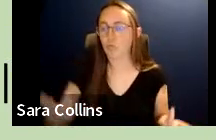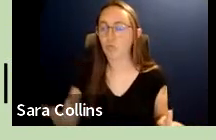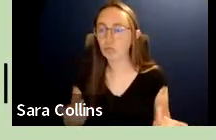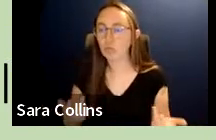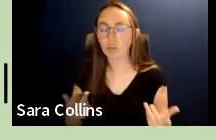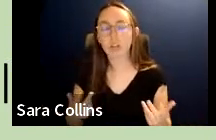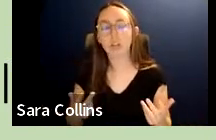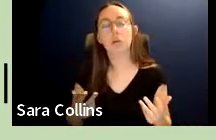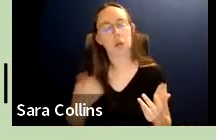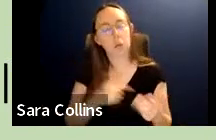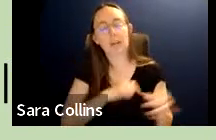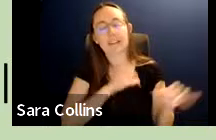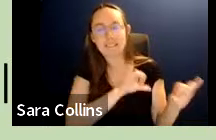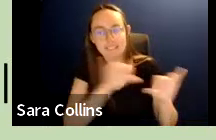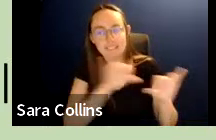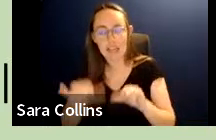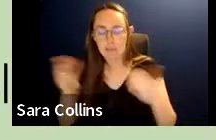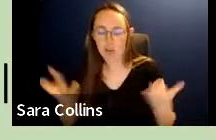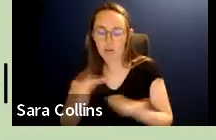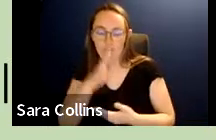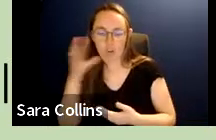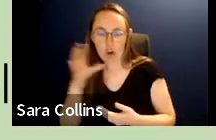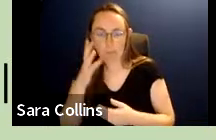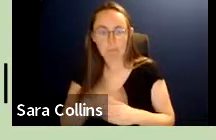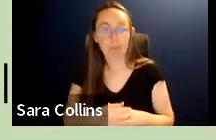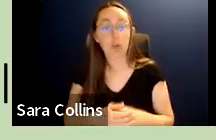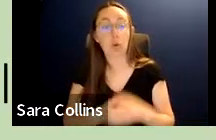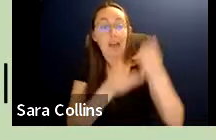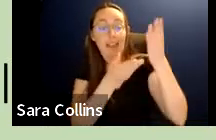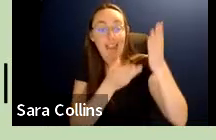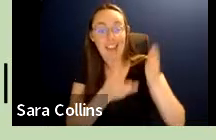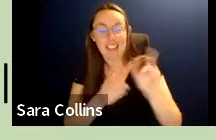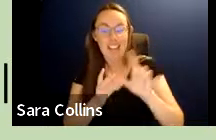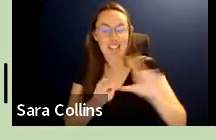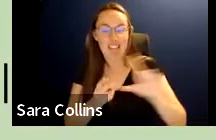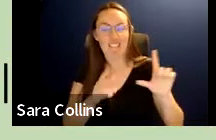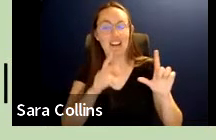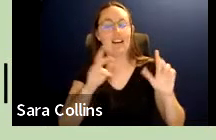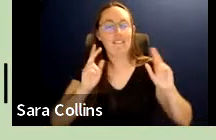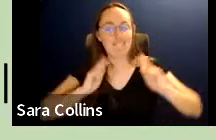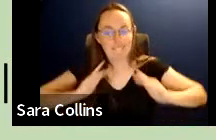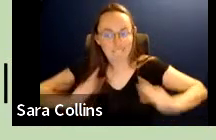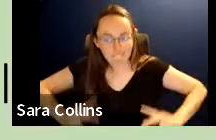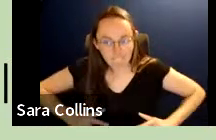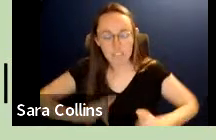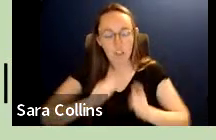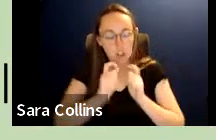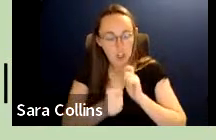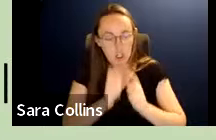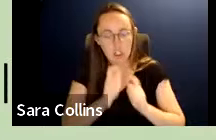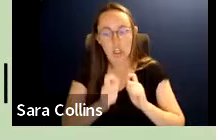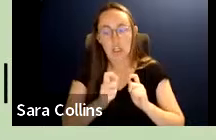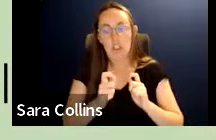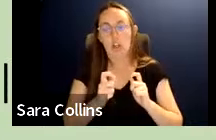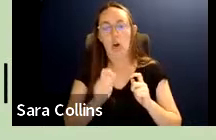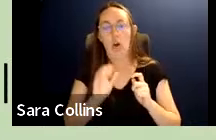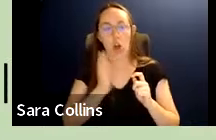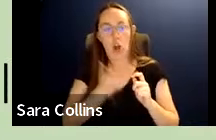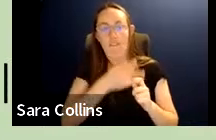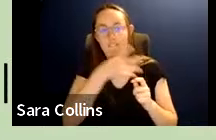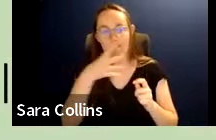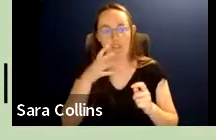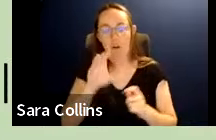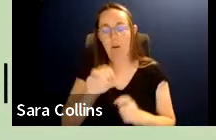are the physical feature elements to what we have done to make Common Roots more accessible to